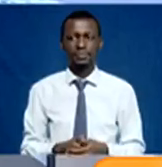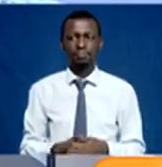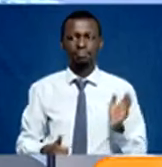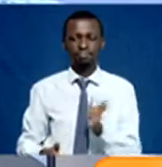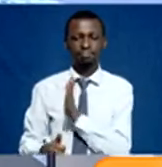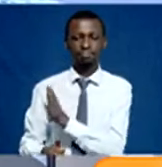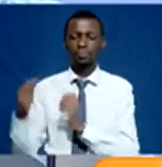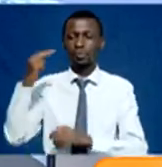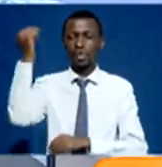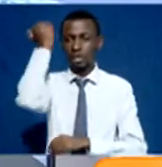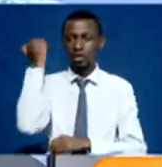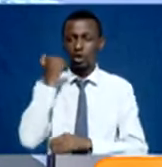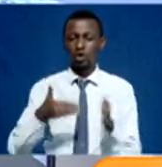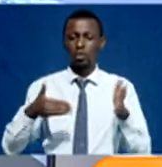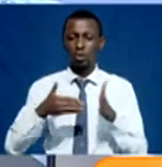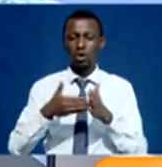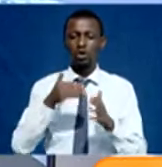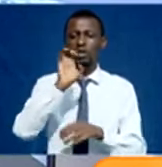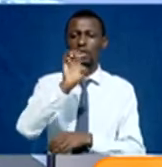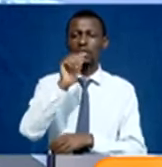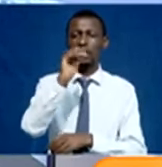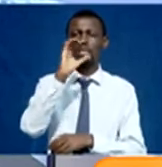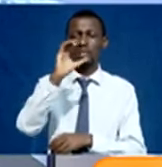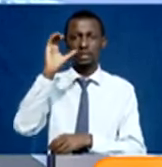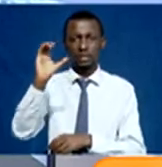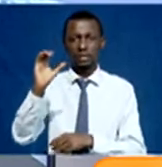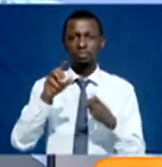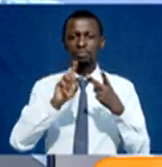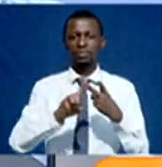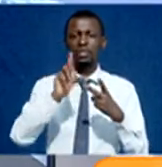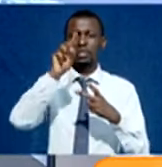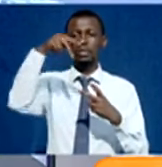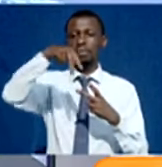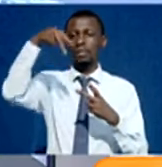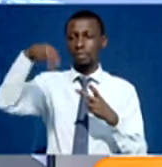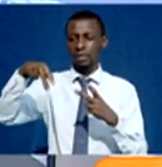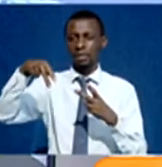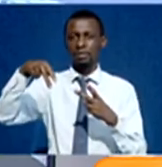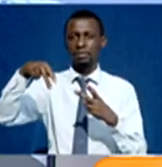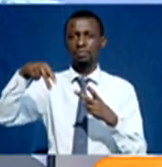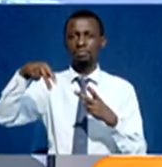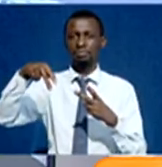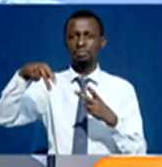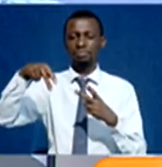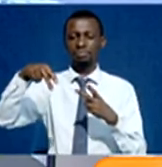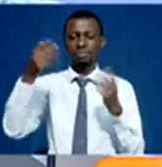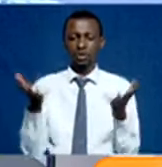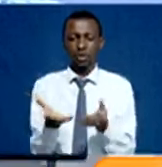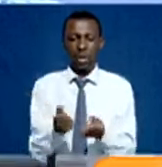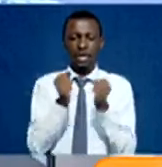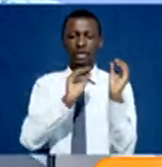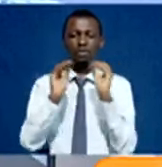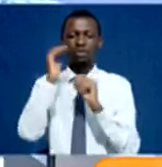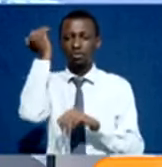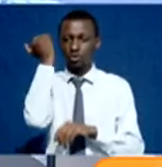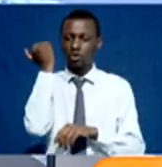The High Court has barred the Ethics and Anti-Corruption Commission, EACC, and the Director of Public Prosecutions, DPP, from arresting, charging,